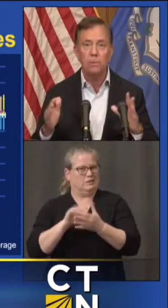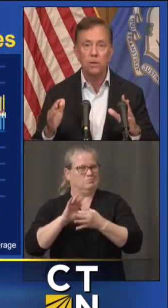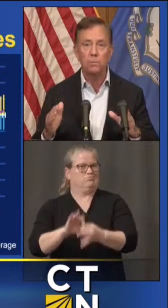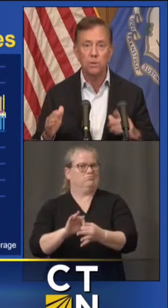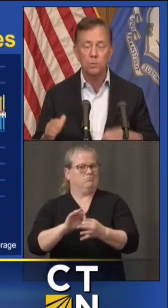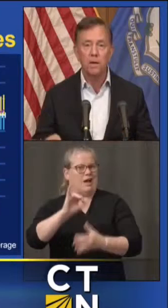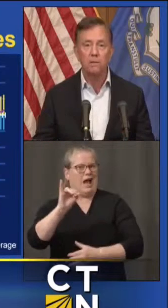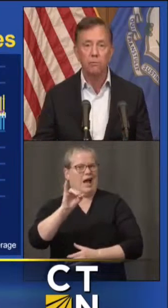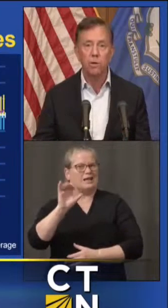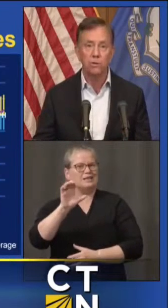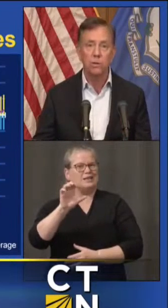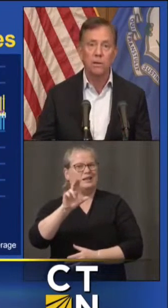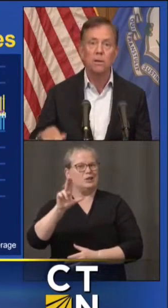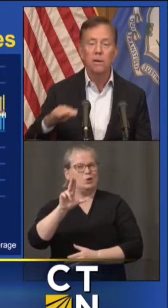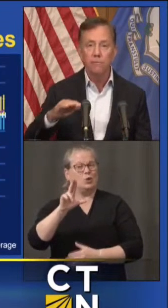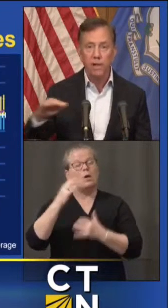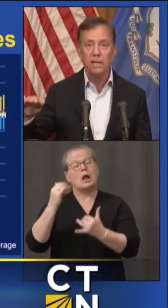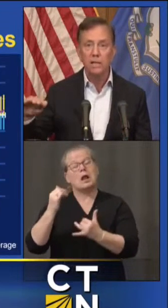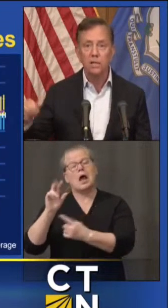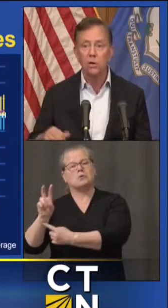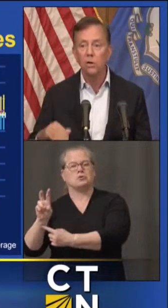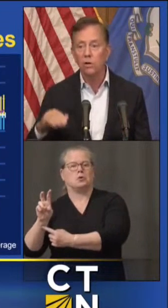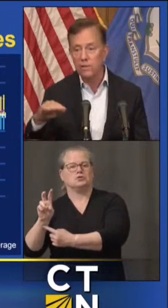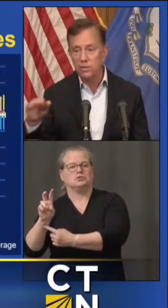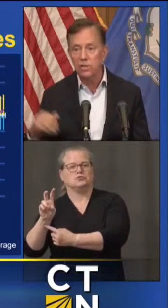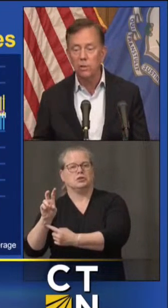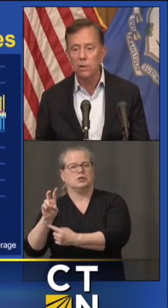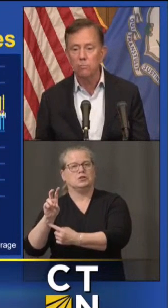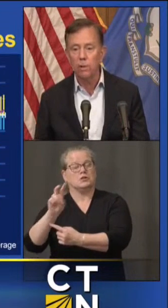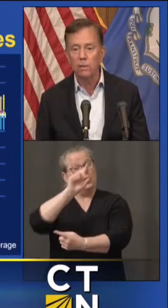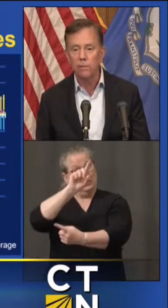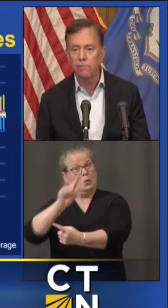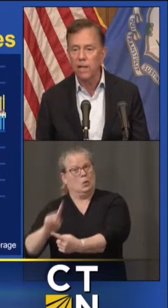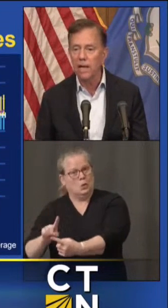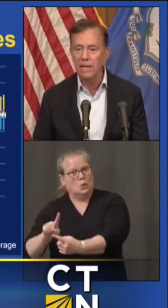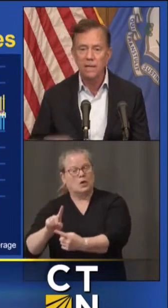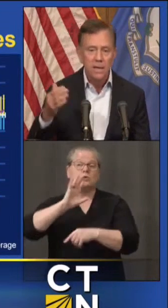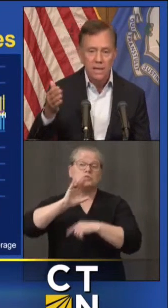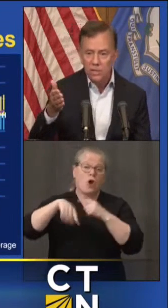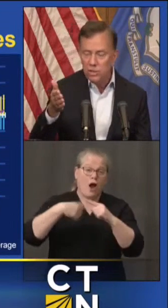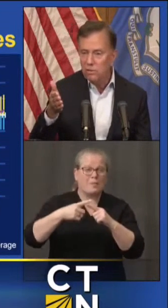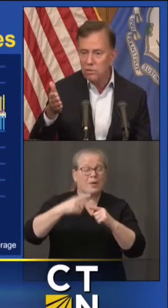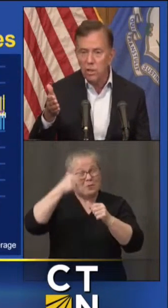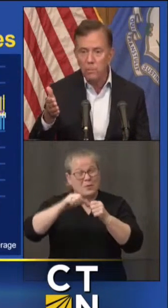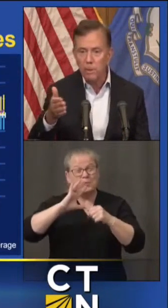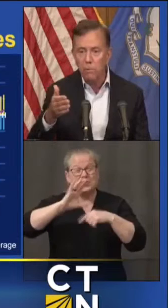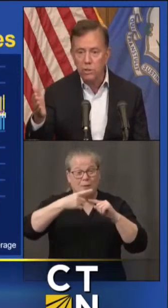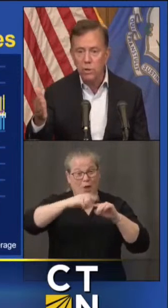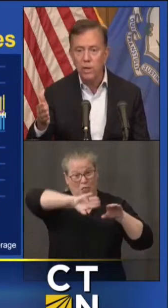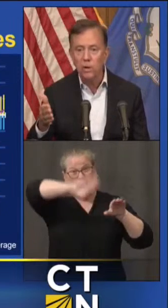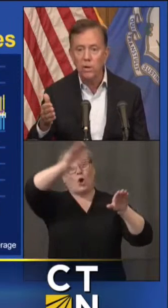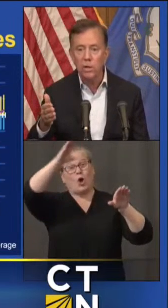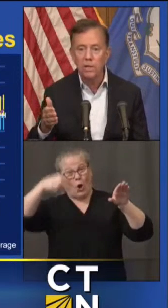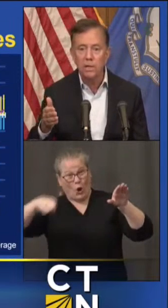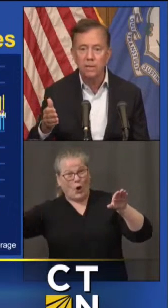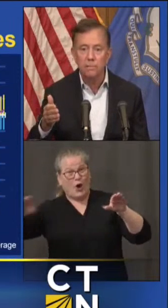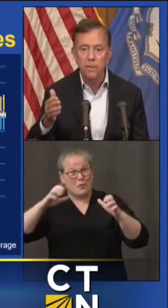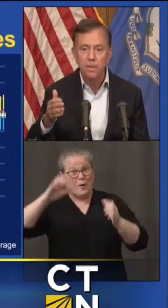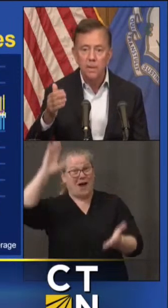a little perspective. We were talking about flattening the curve. It's still relatively flat. This tells you a little bit what was going on